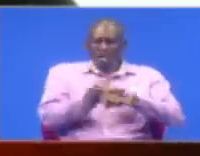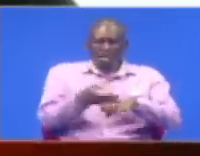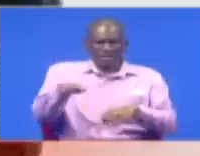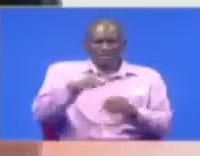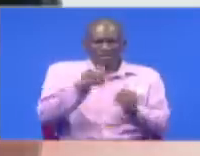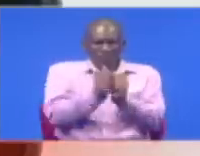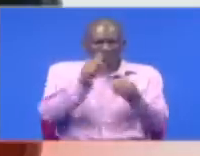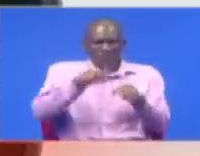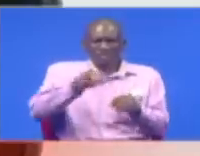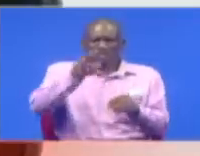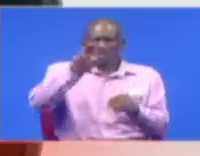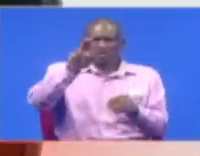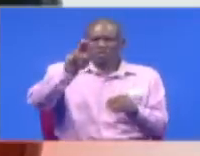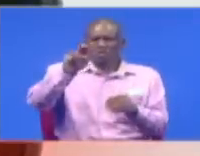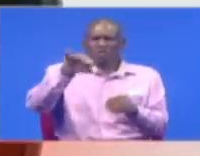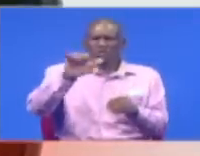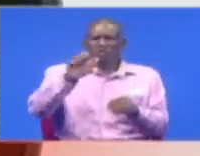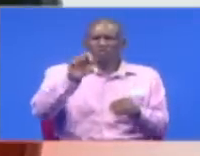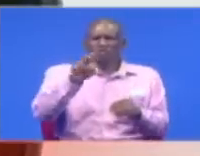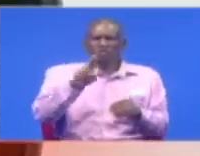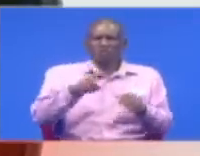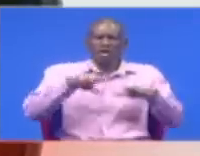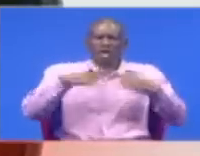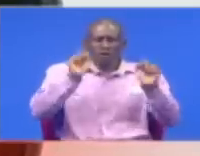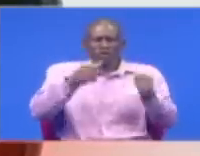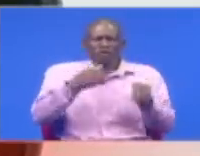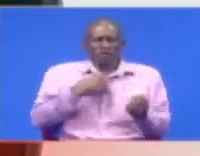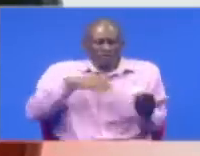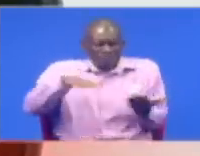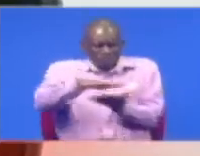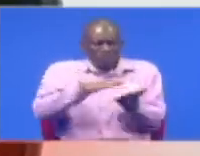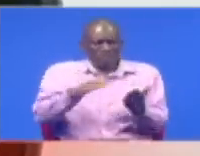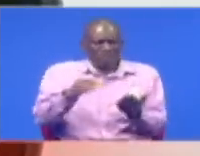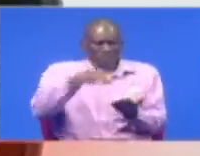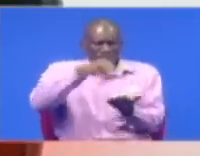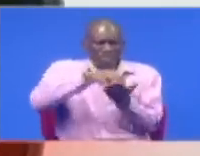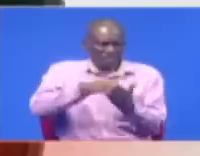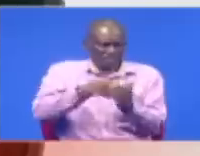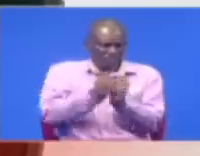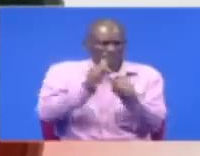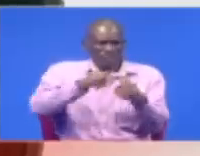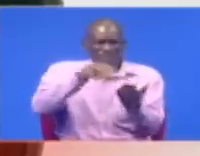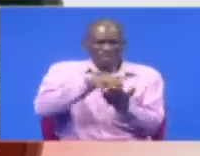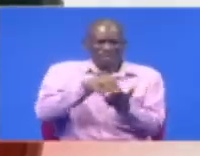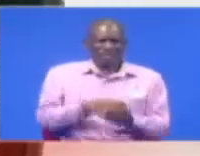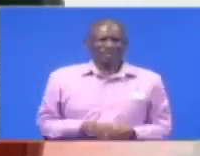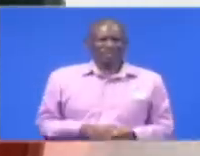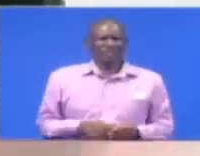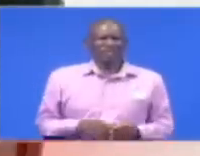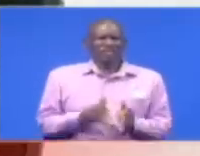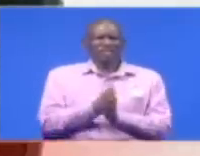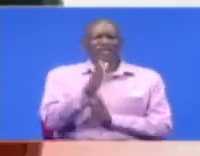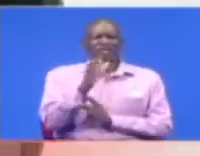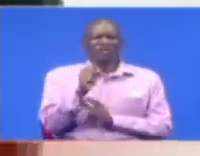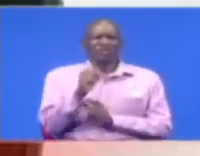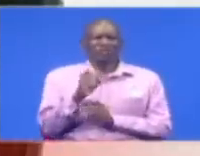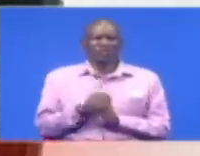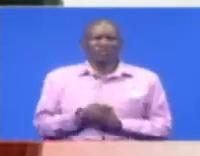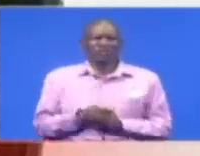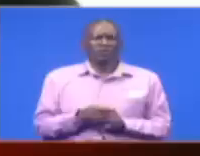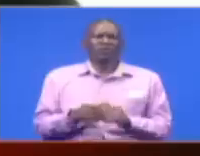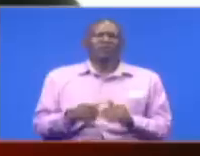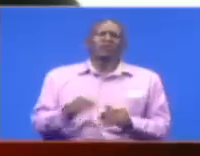within Nyoto. How will you have this preliminary hearing within a hearing? And so would